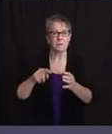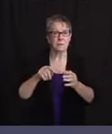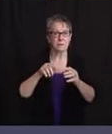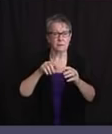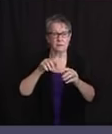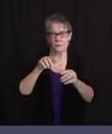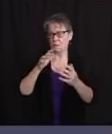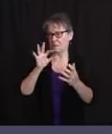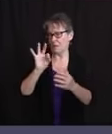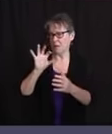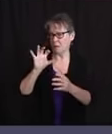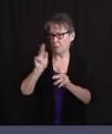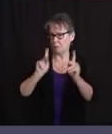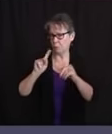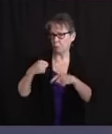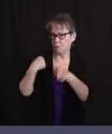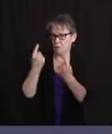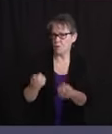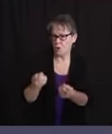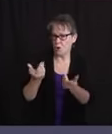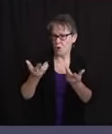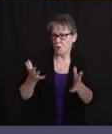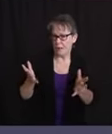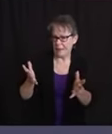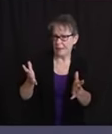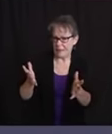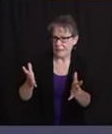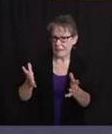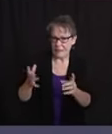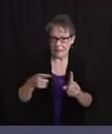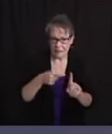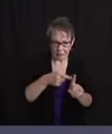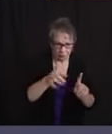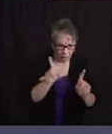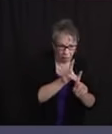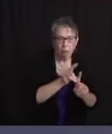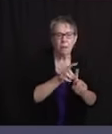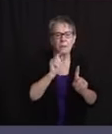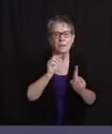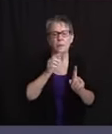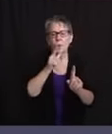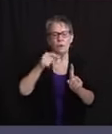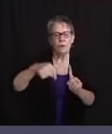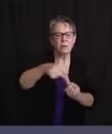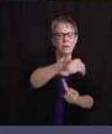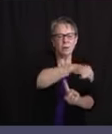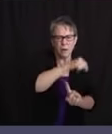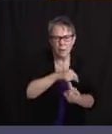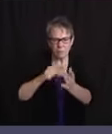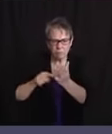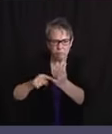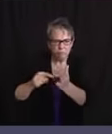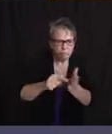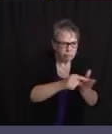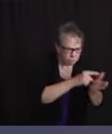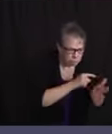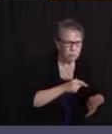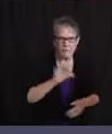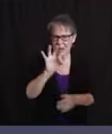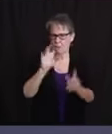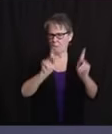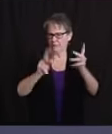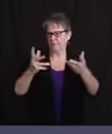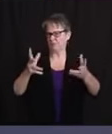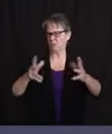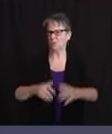will dictate the total number of contact tracing staff that will be required, as well as the need to scale